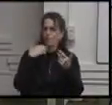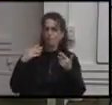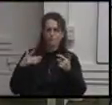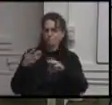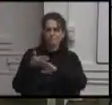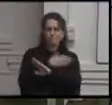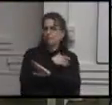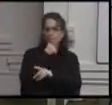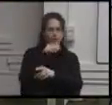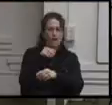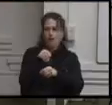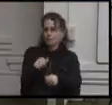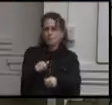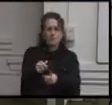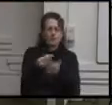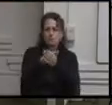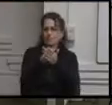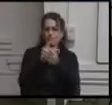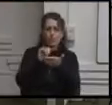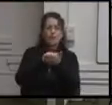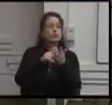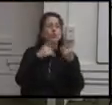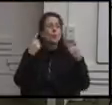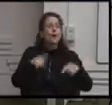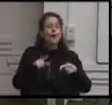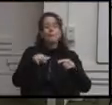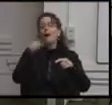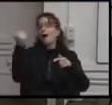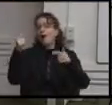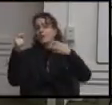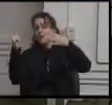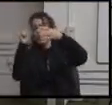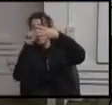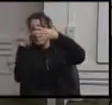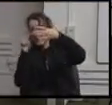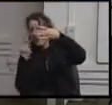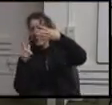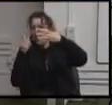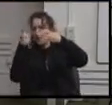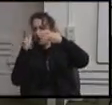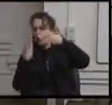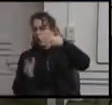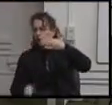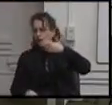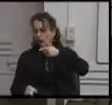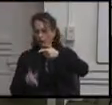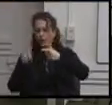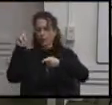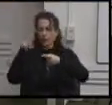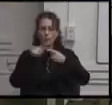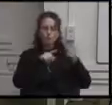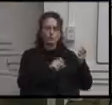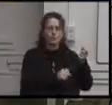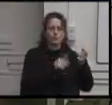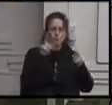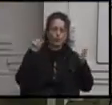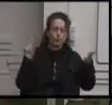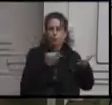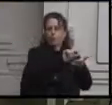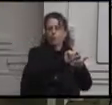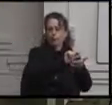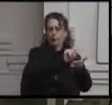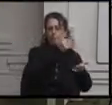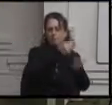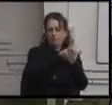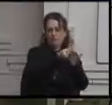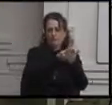were areas that we reduced spending in, but the bottom line was $78,000. So